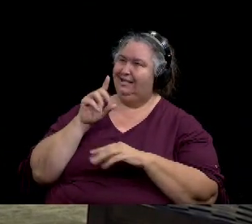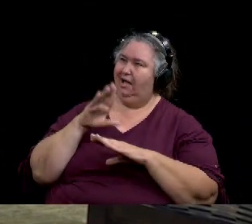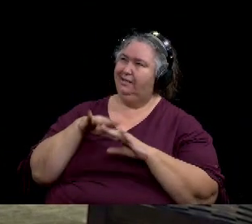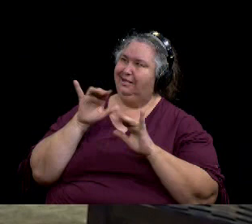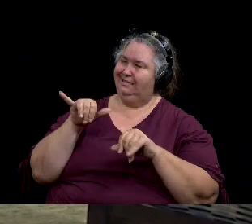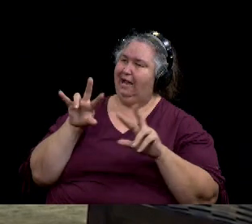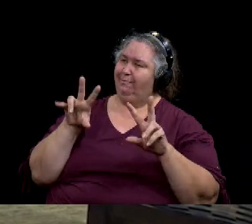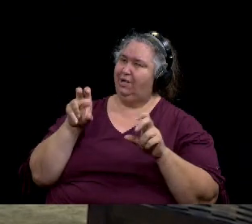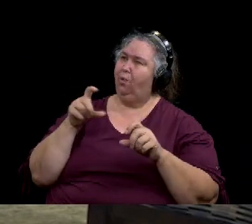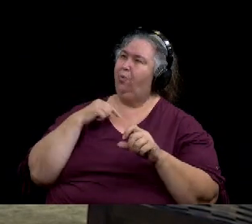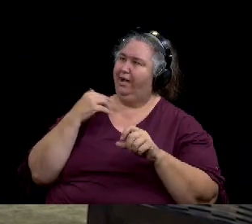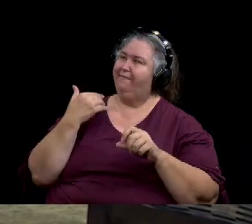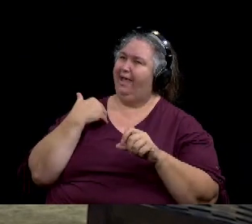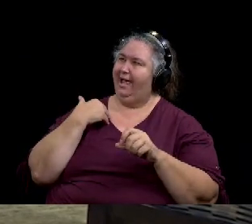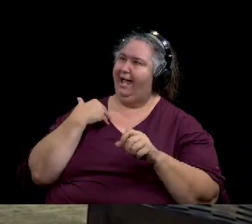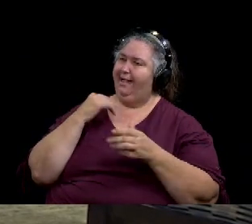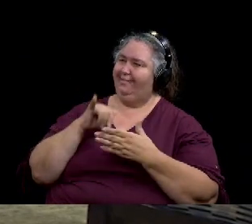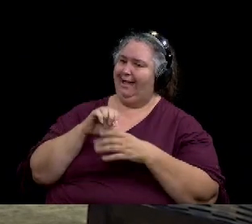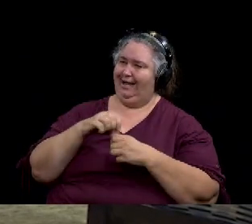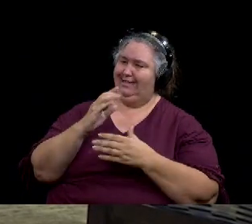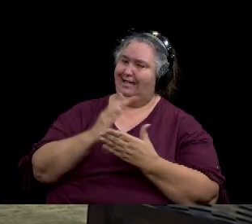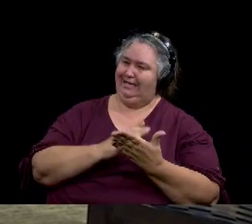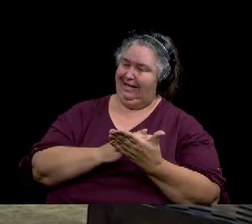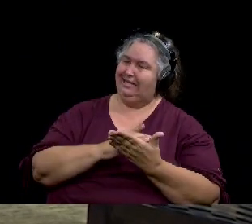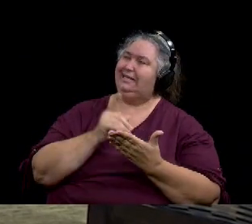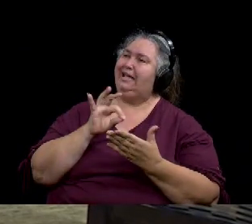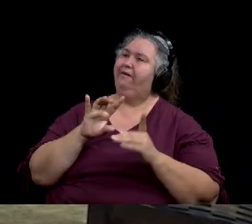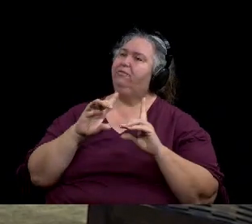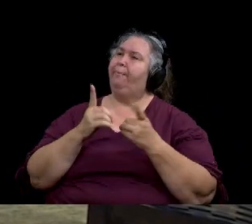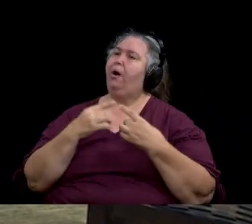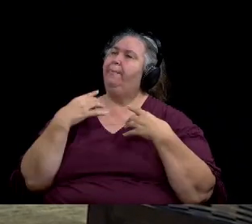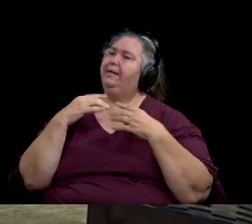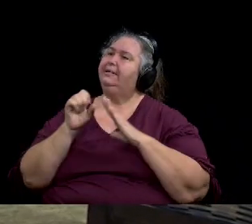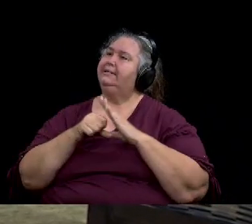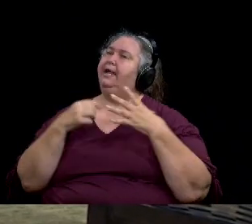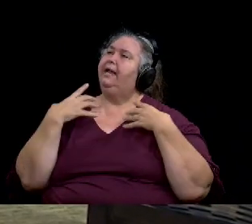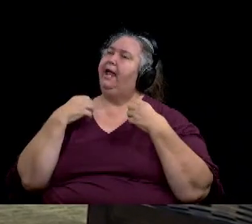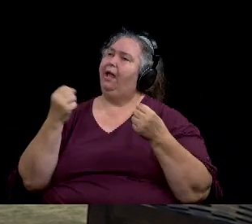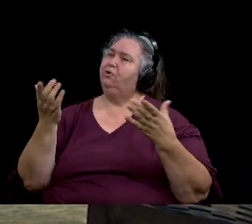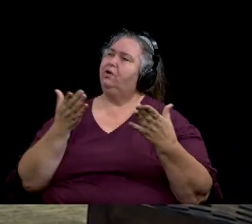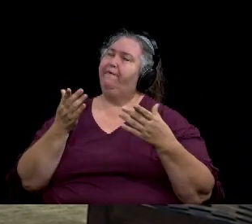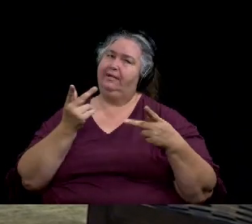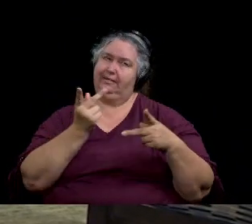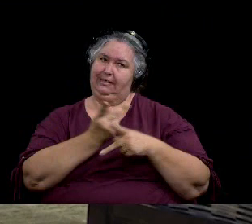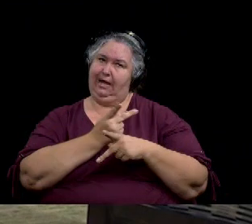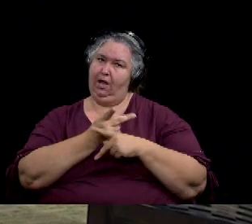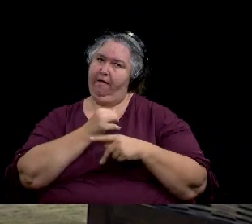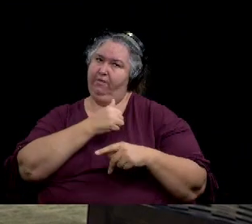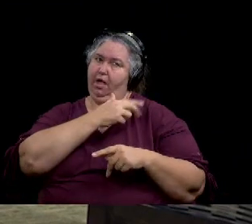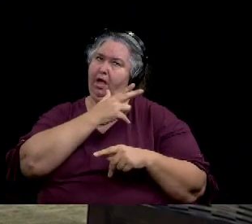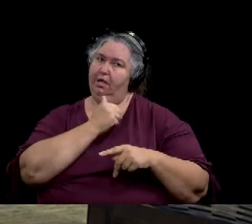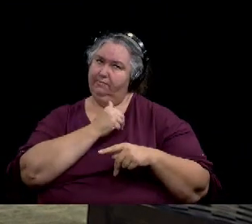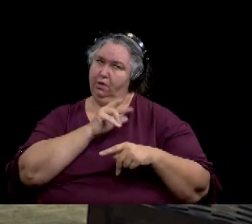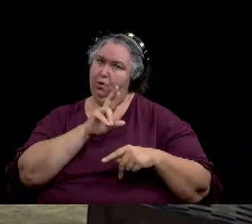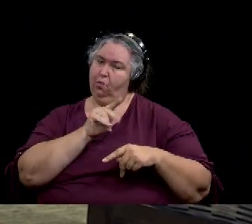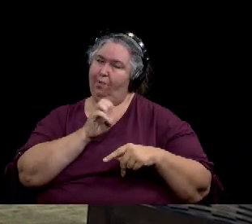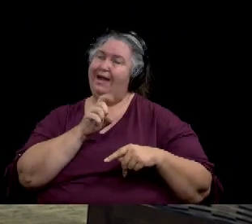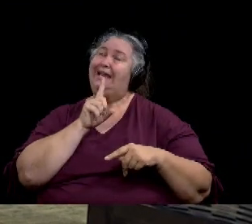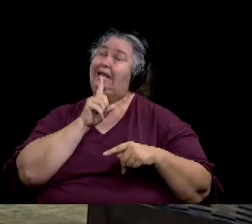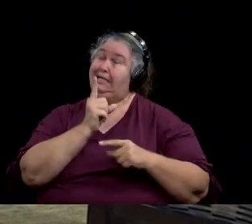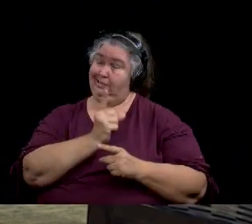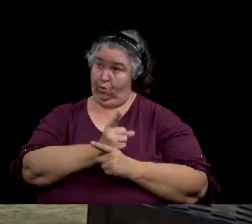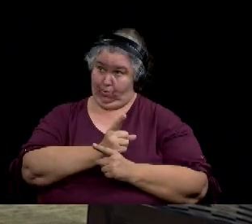topic. We've actually had that in the list of questions. If the Department of State Health Services calculation of the hospitalization rate is